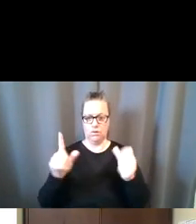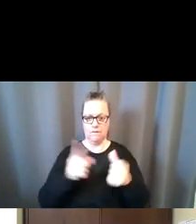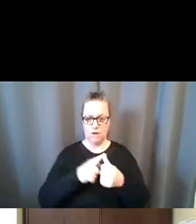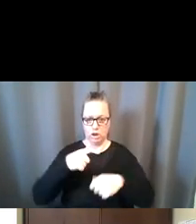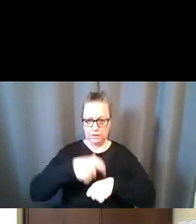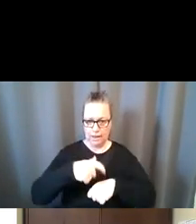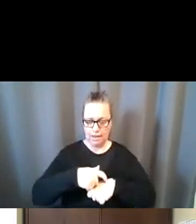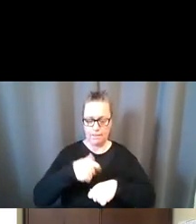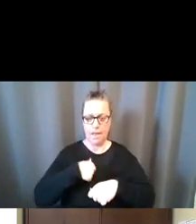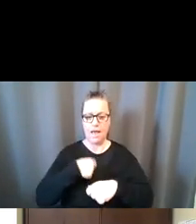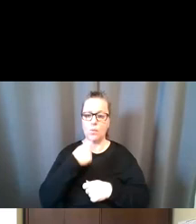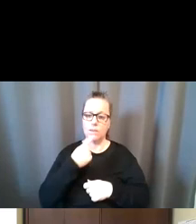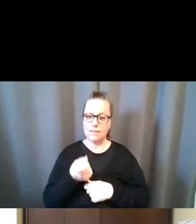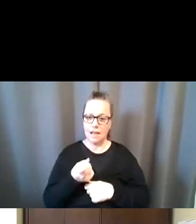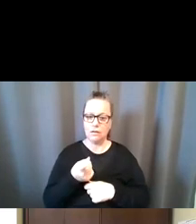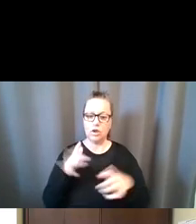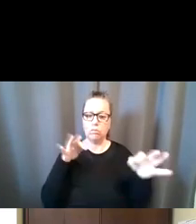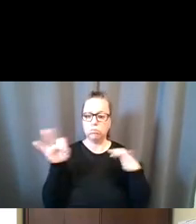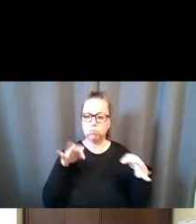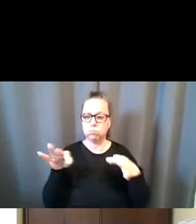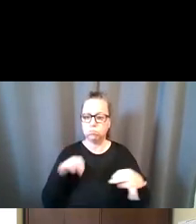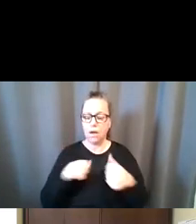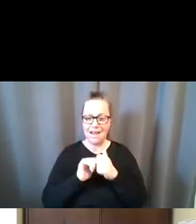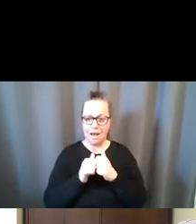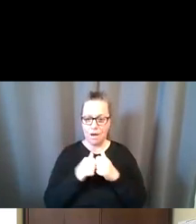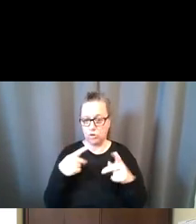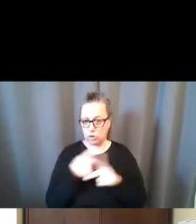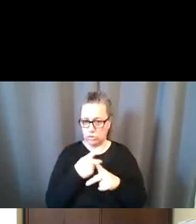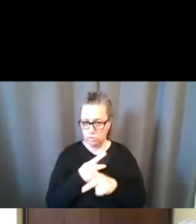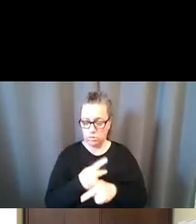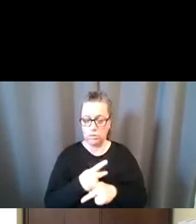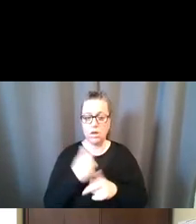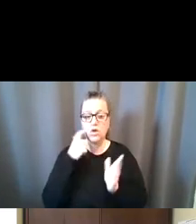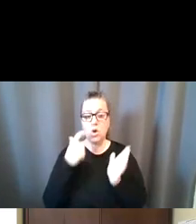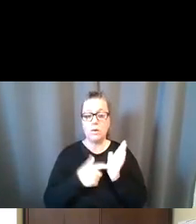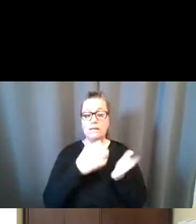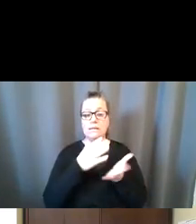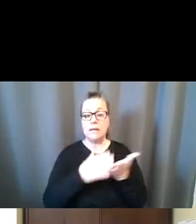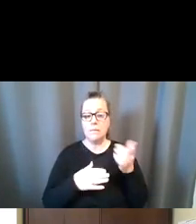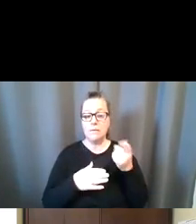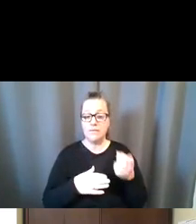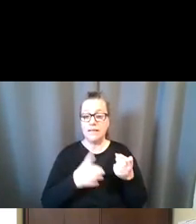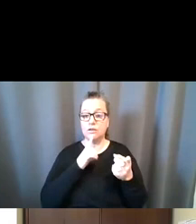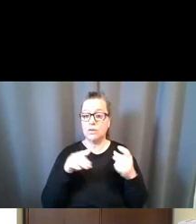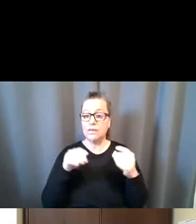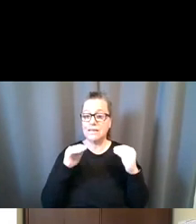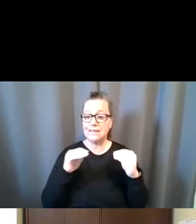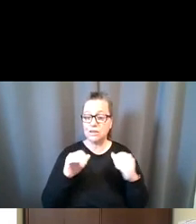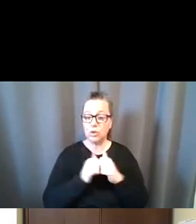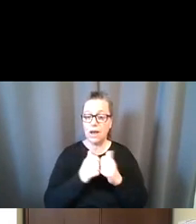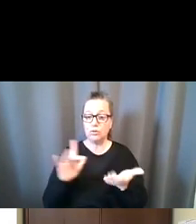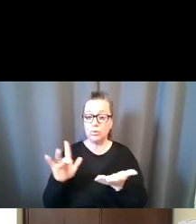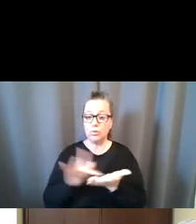the app, and it would tell you instructions about how to navigate. You'll notice some of these instructions actually teach you how to swipe.